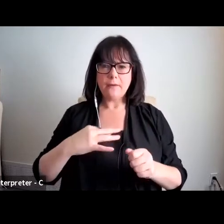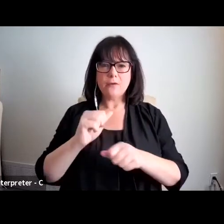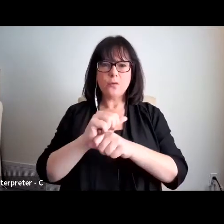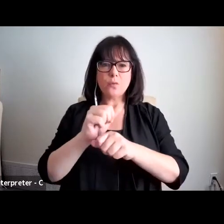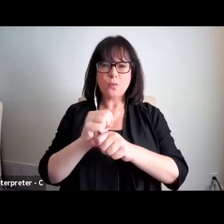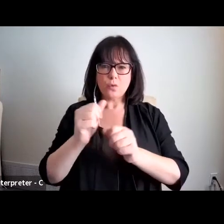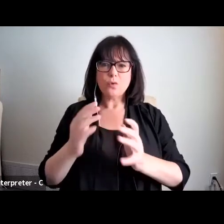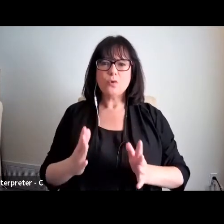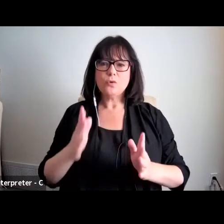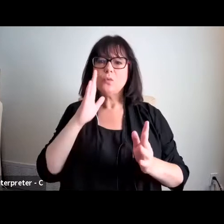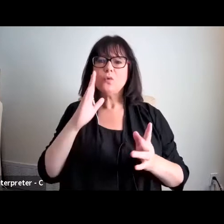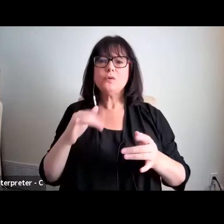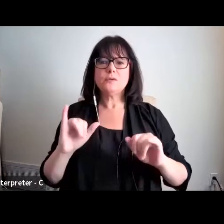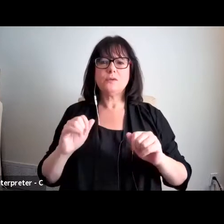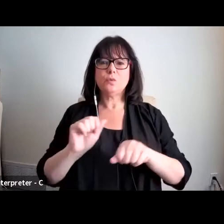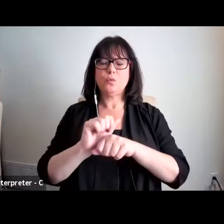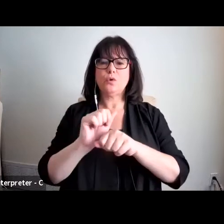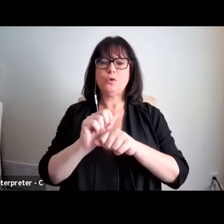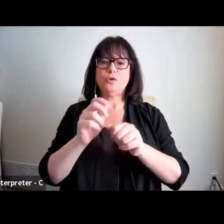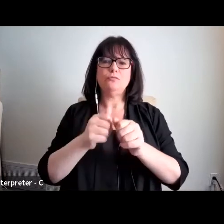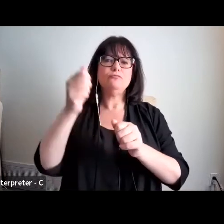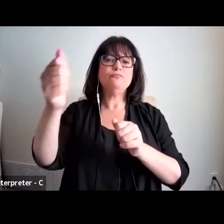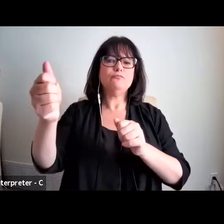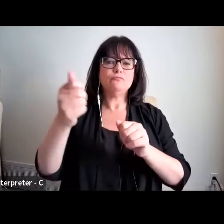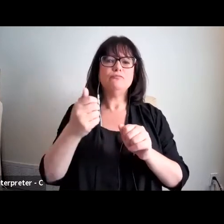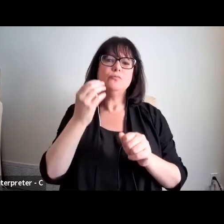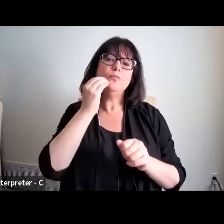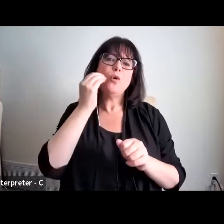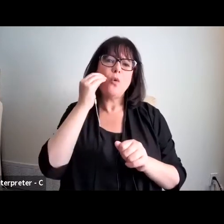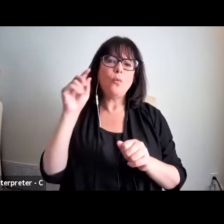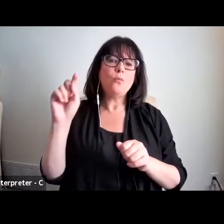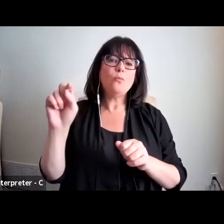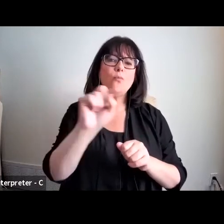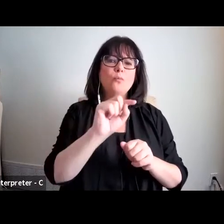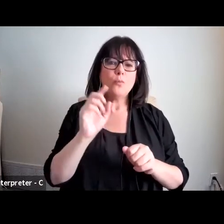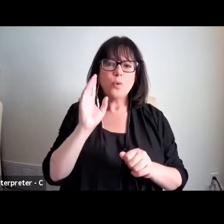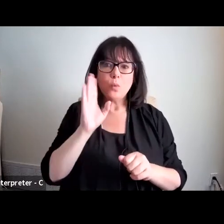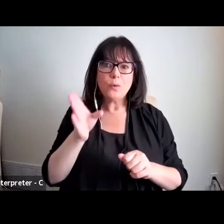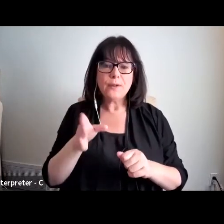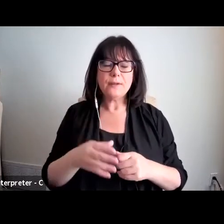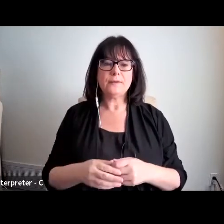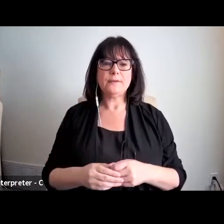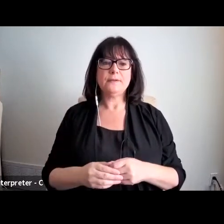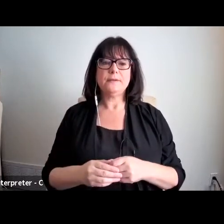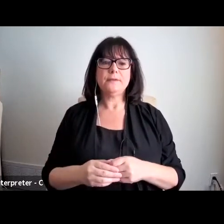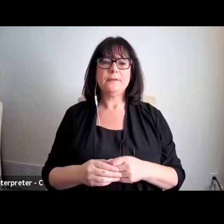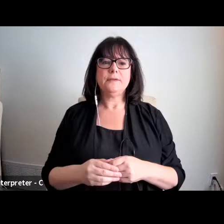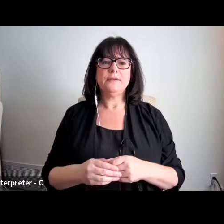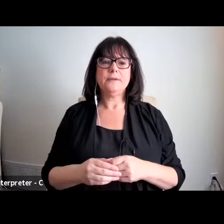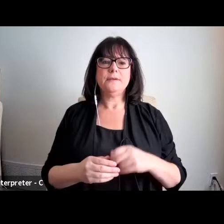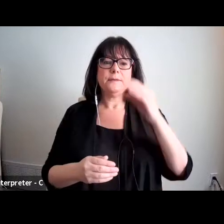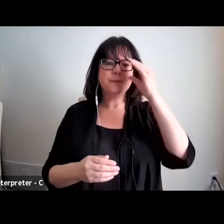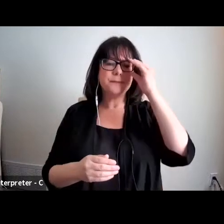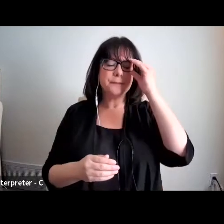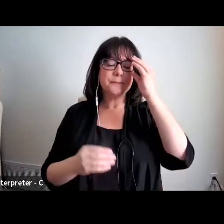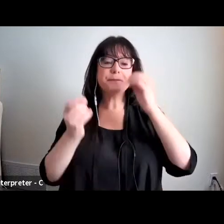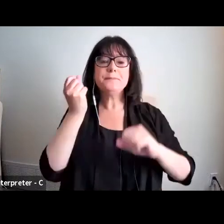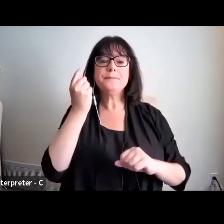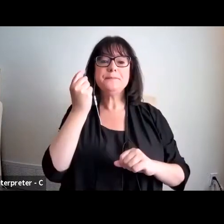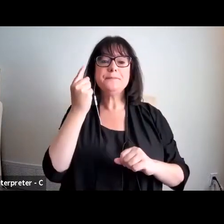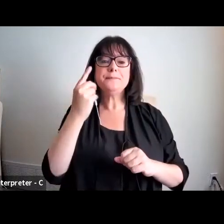during this upcoming fall semester. Immediate priorities have always included those